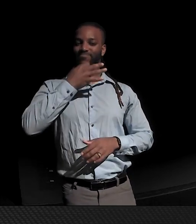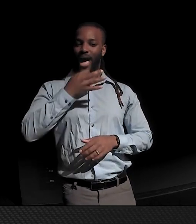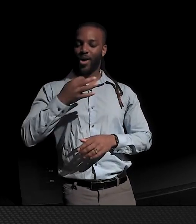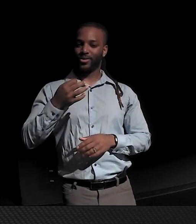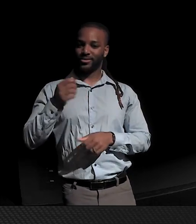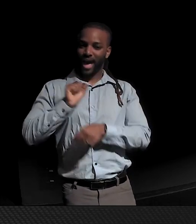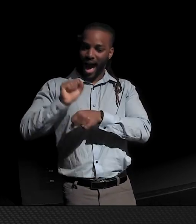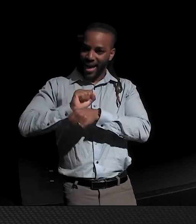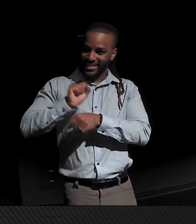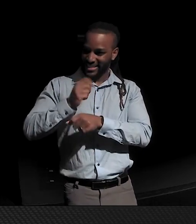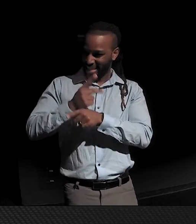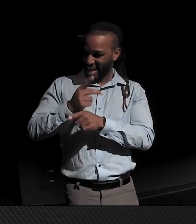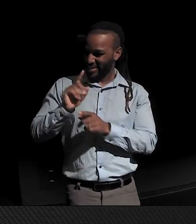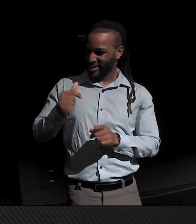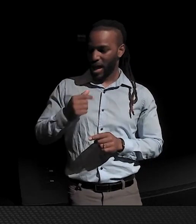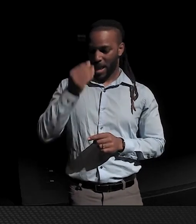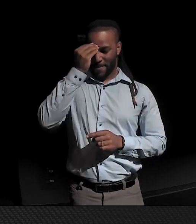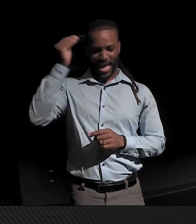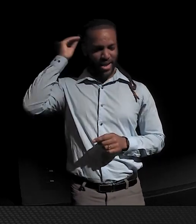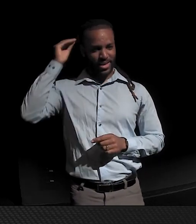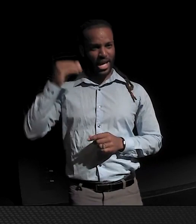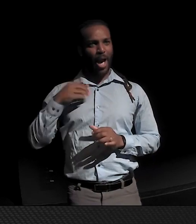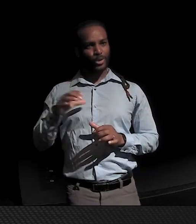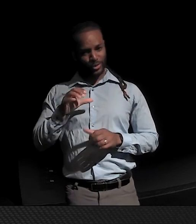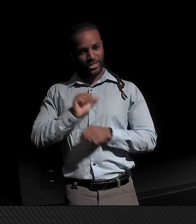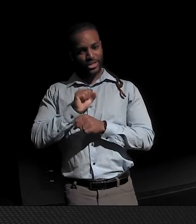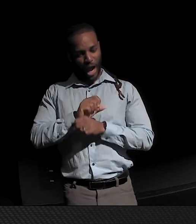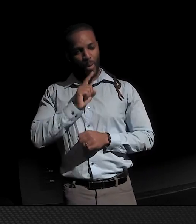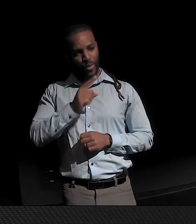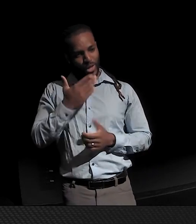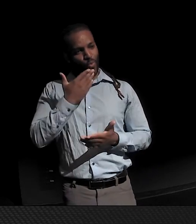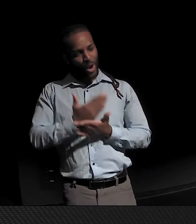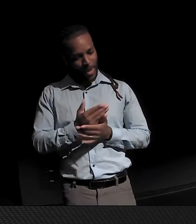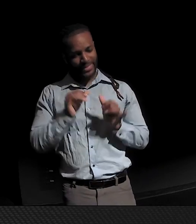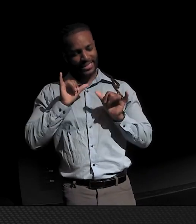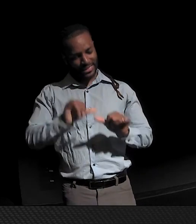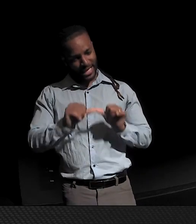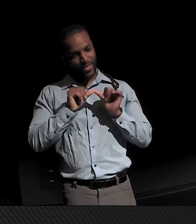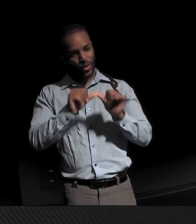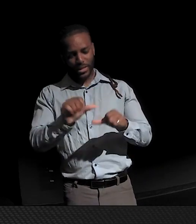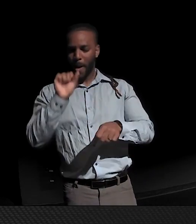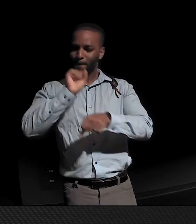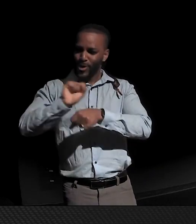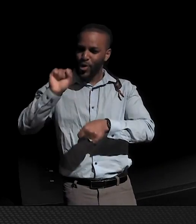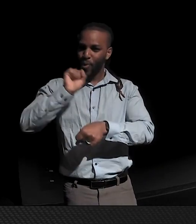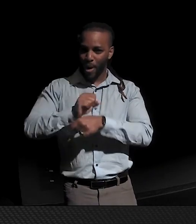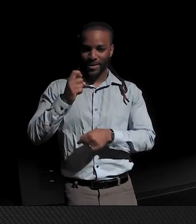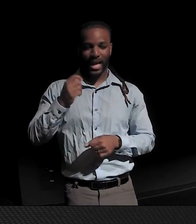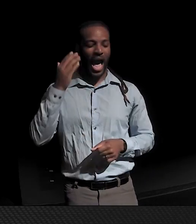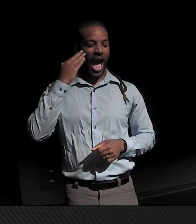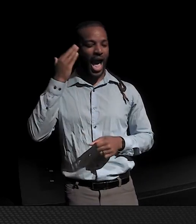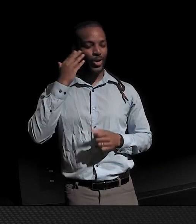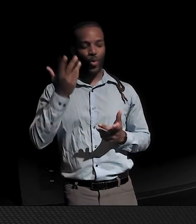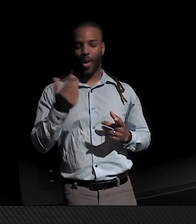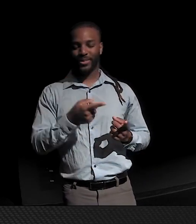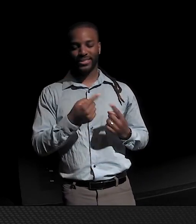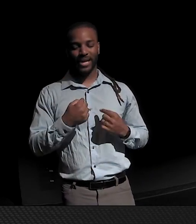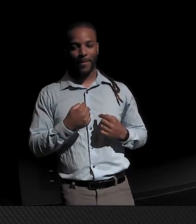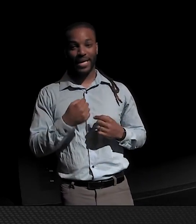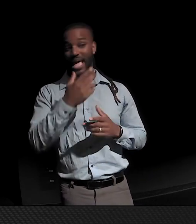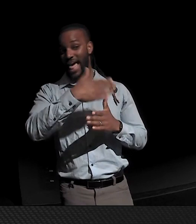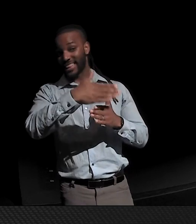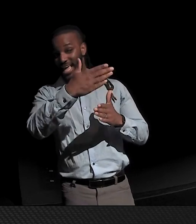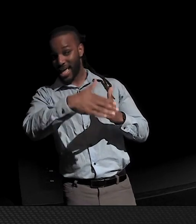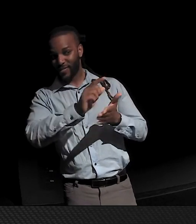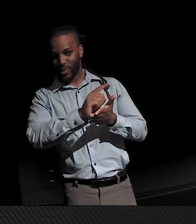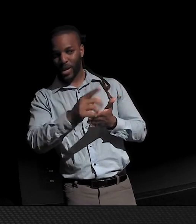to take care of this dog. And in my head, I was like, I'm going to do this job like really well. Like, I'm going to stay the course. I'm going to work because I knew it was coming. I knew it was coming at the end of